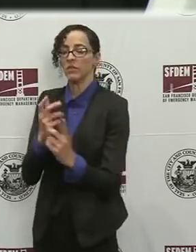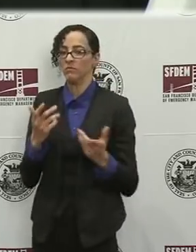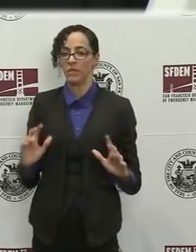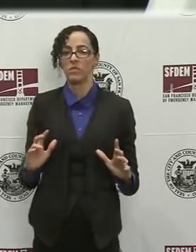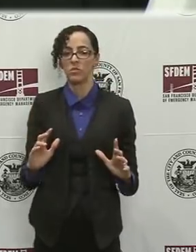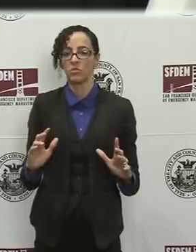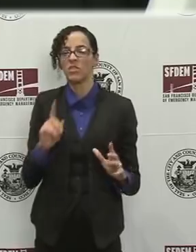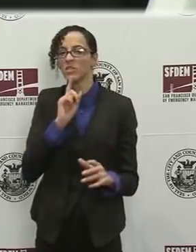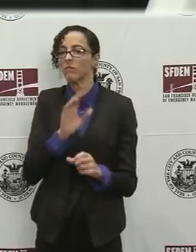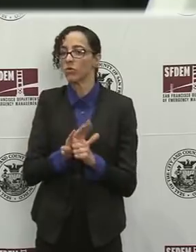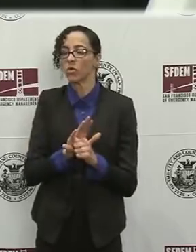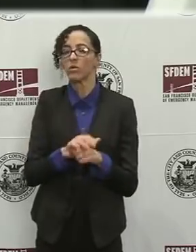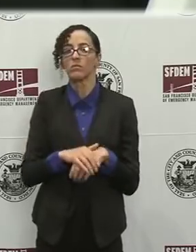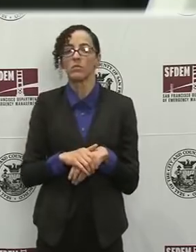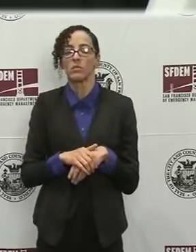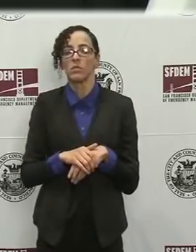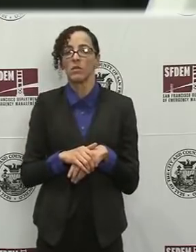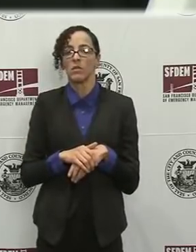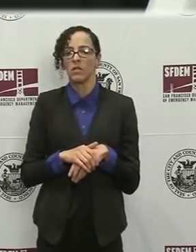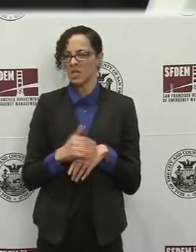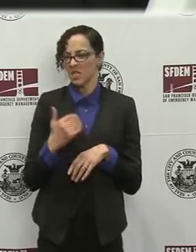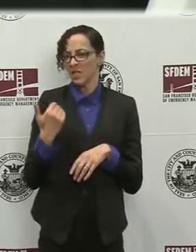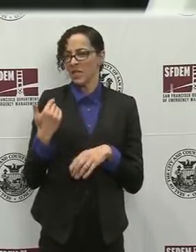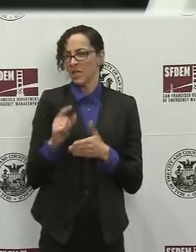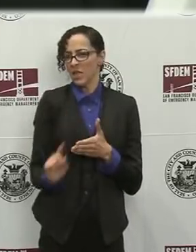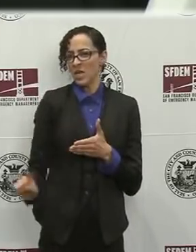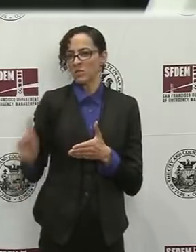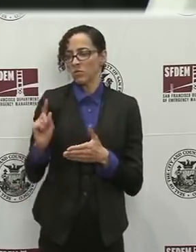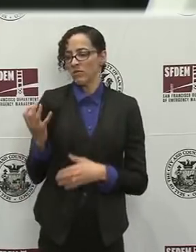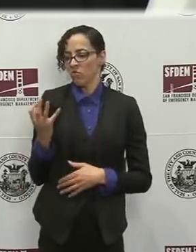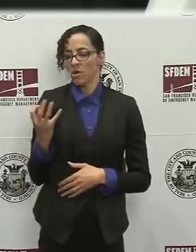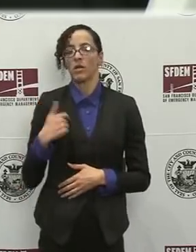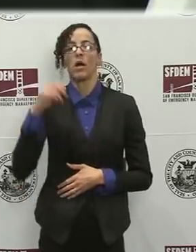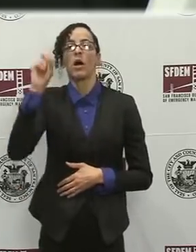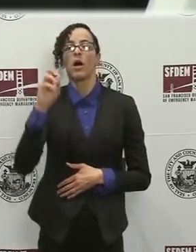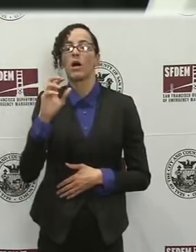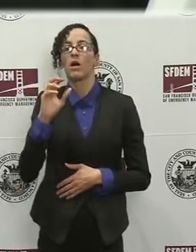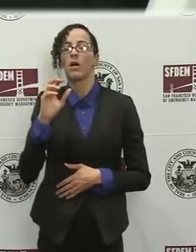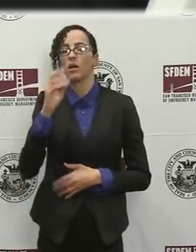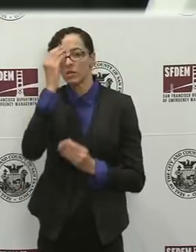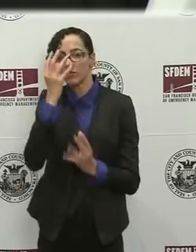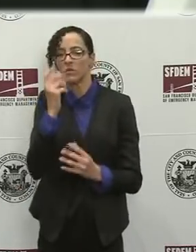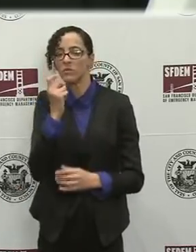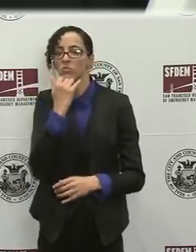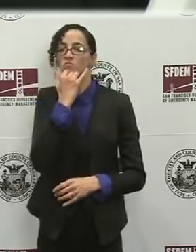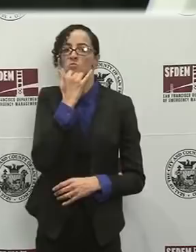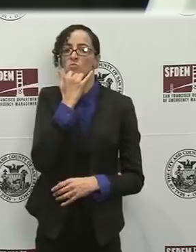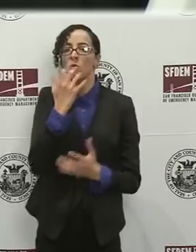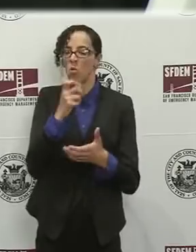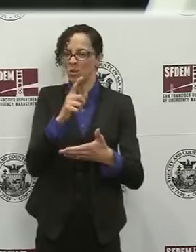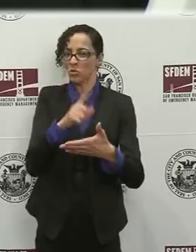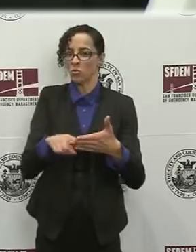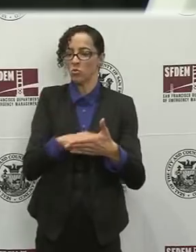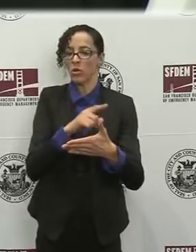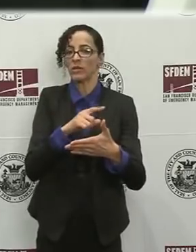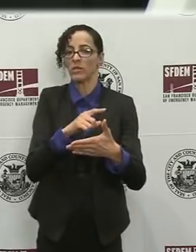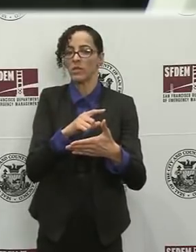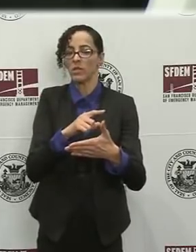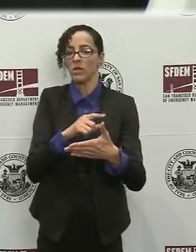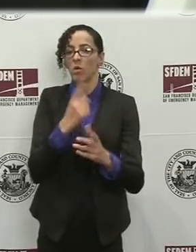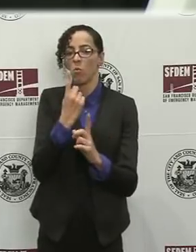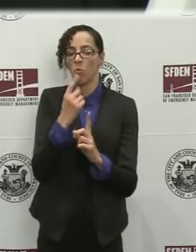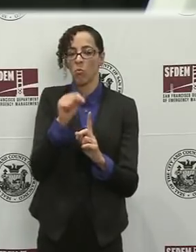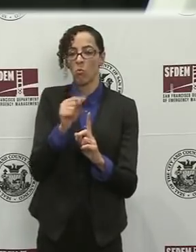correct information that I put out last week or last Friday that one of those citations was for a business. That business was